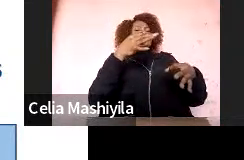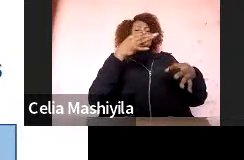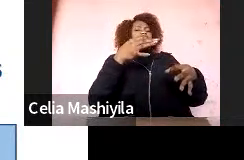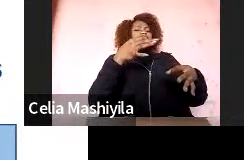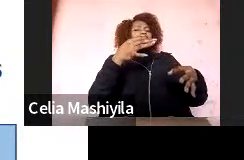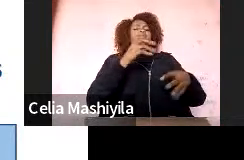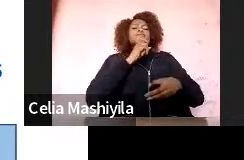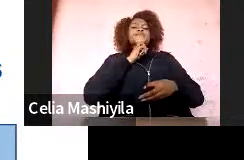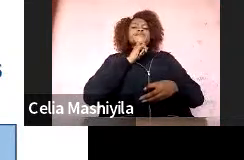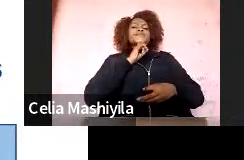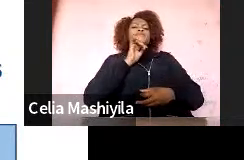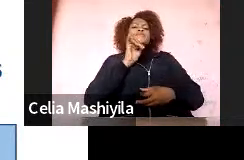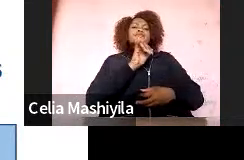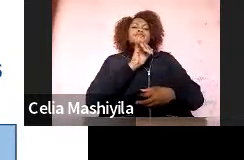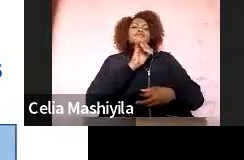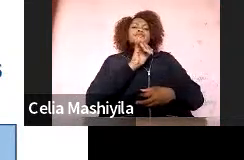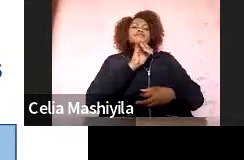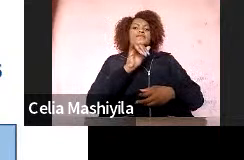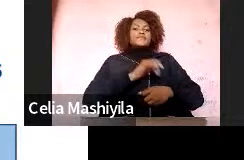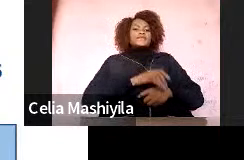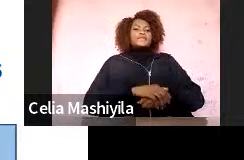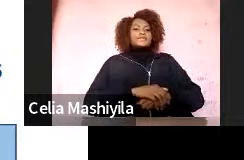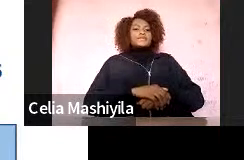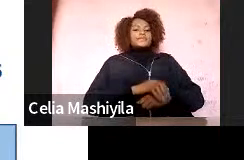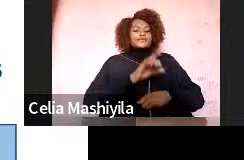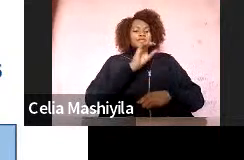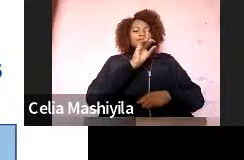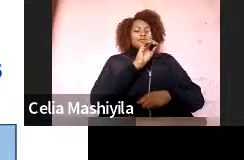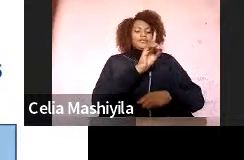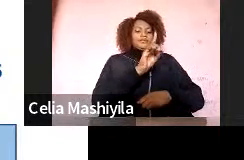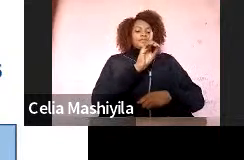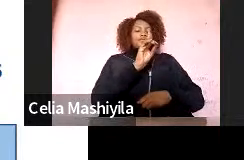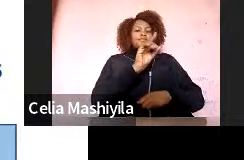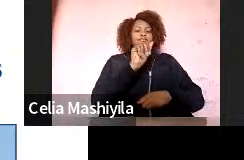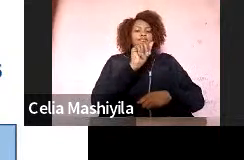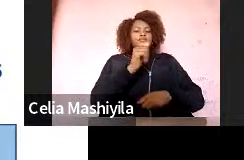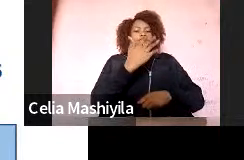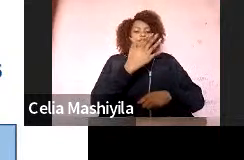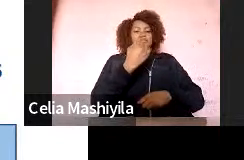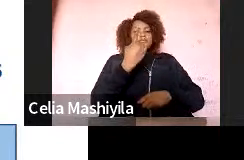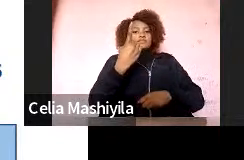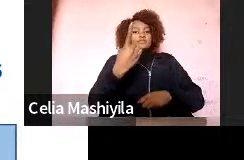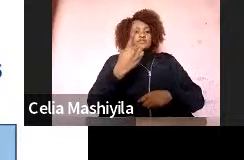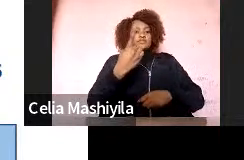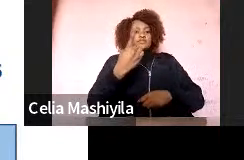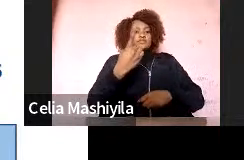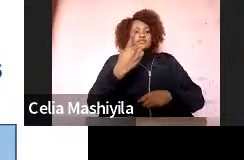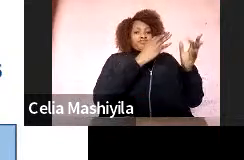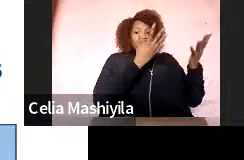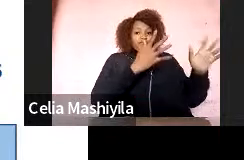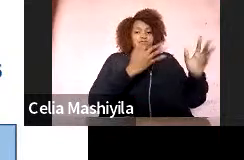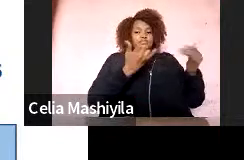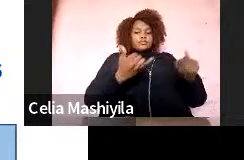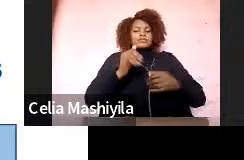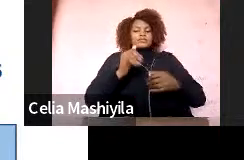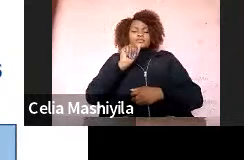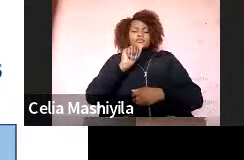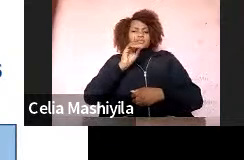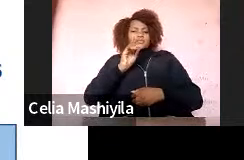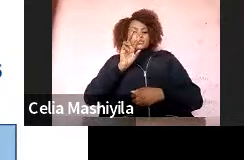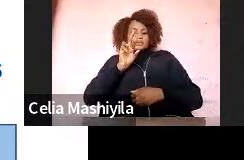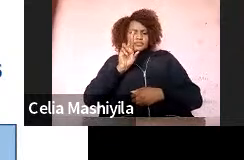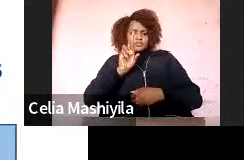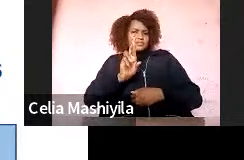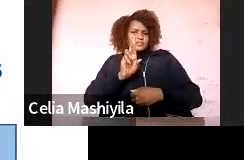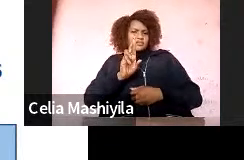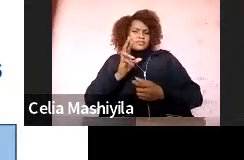that I already spoken about the DA51. Now here we are in the ADR process. You are expected